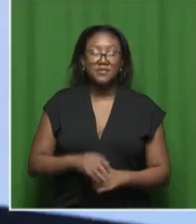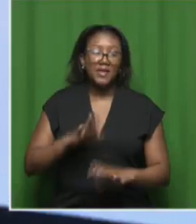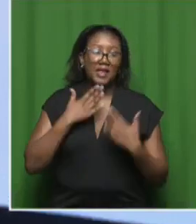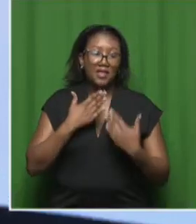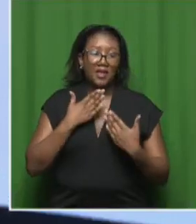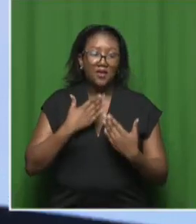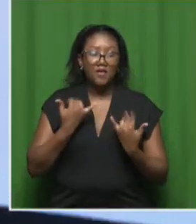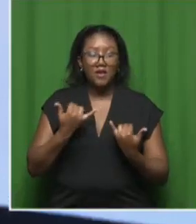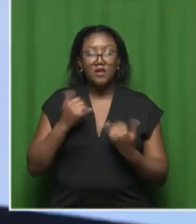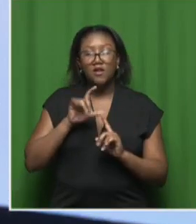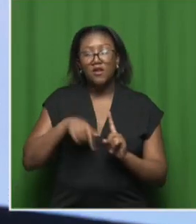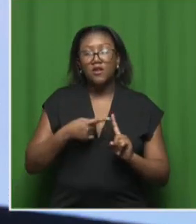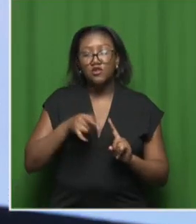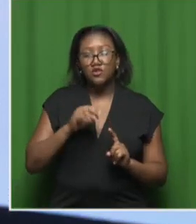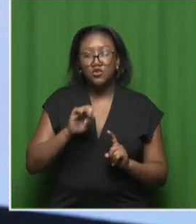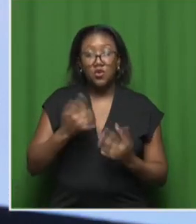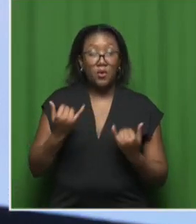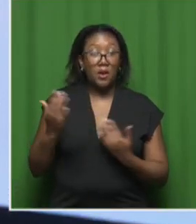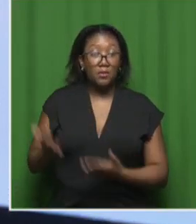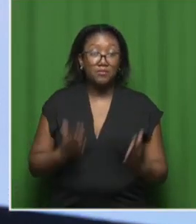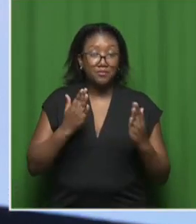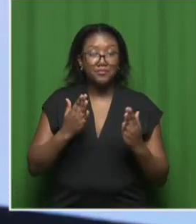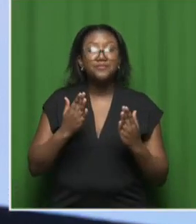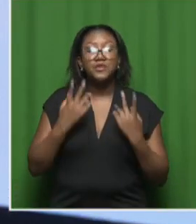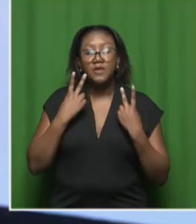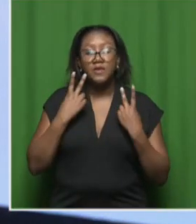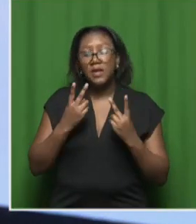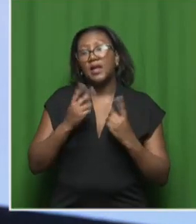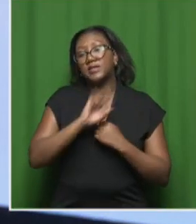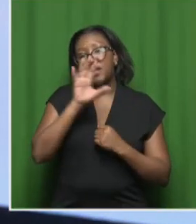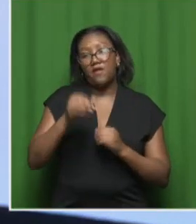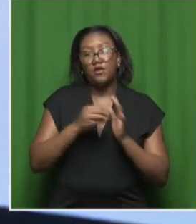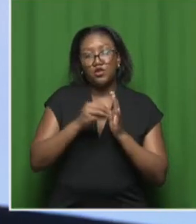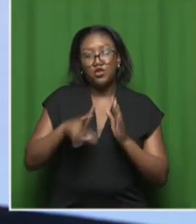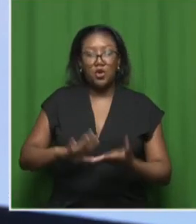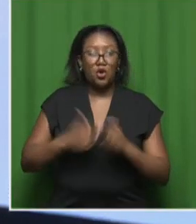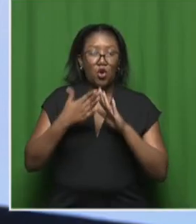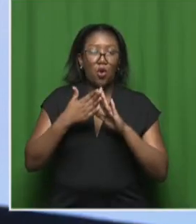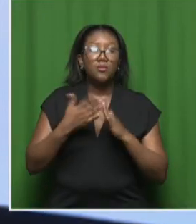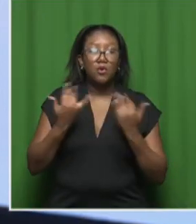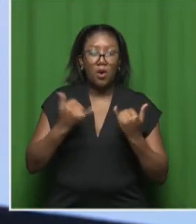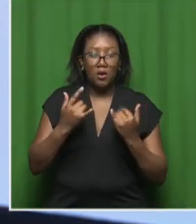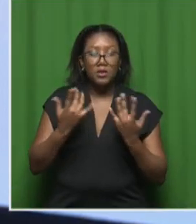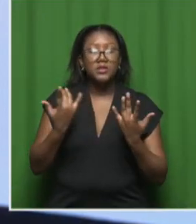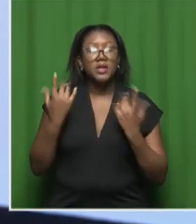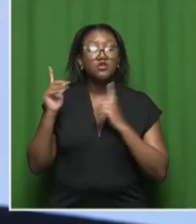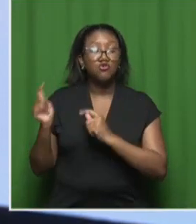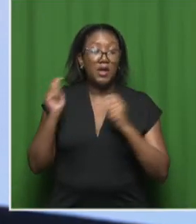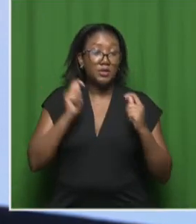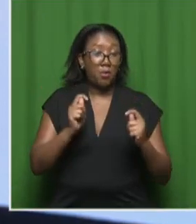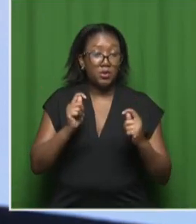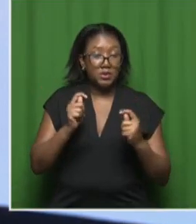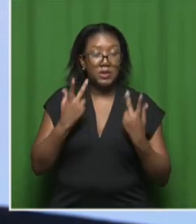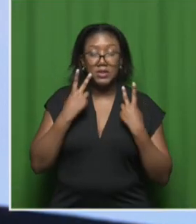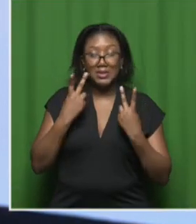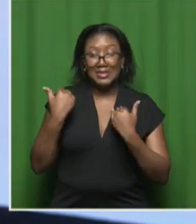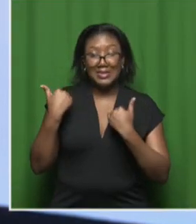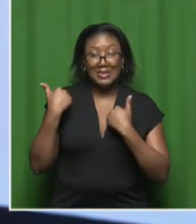Let's now dive into a critical issue impacting South African students and communities, that is scholar transport. With safety